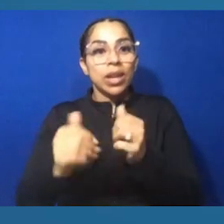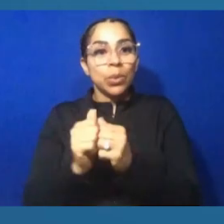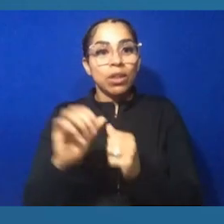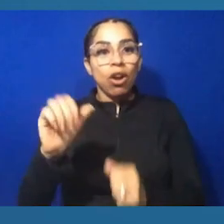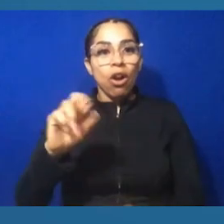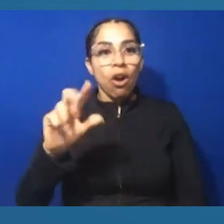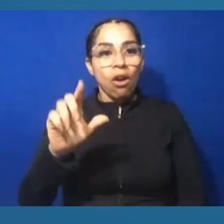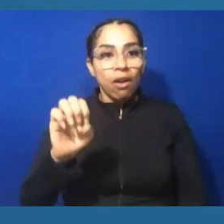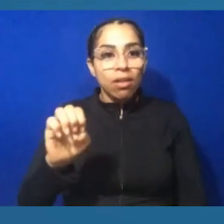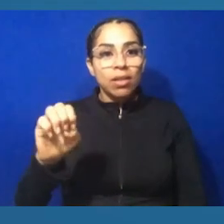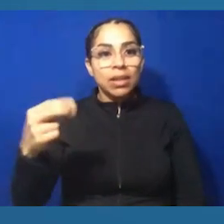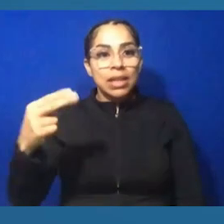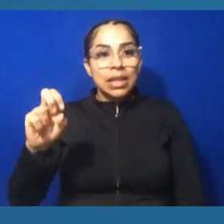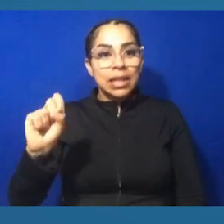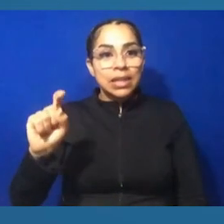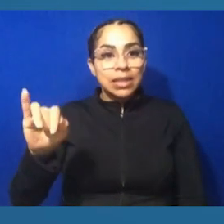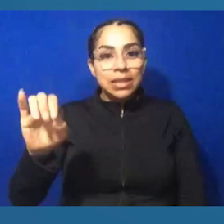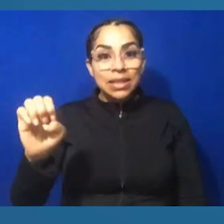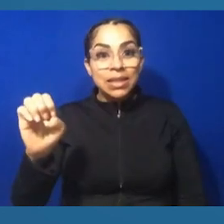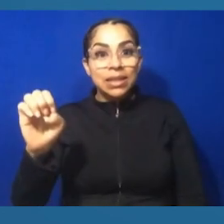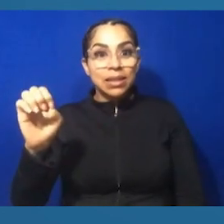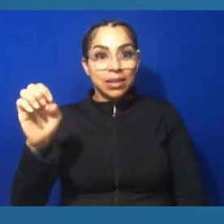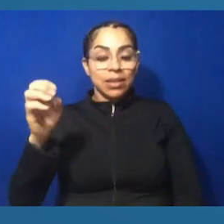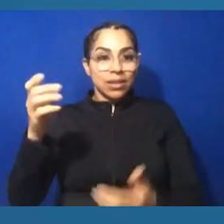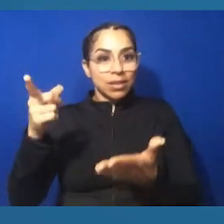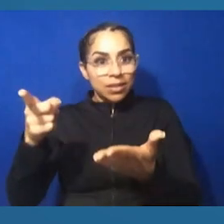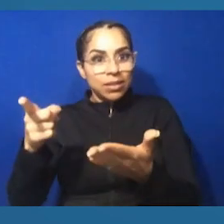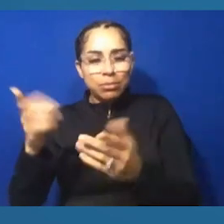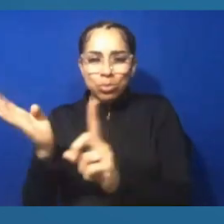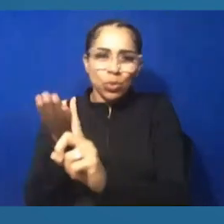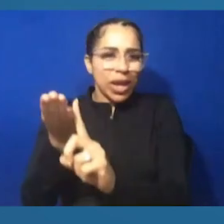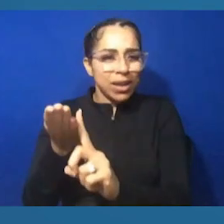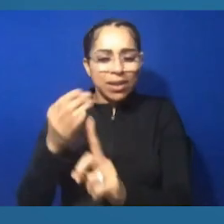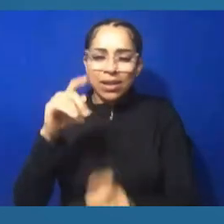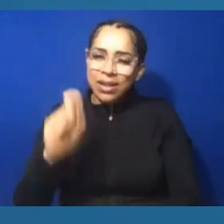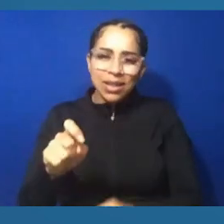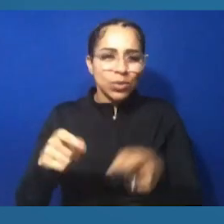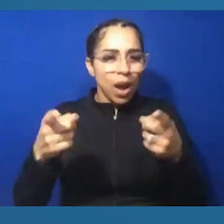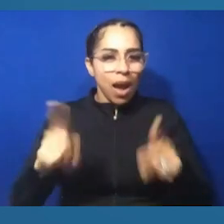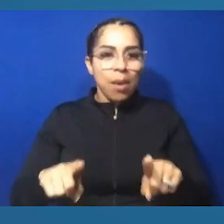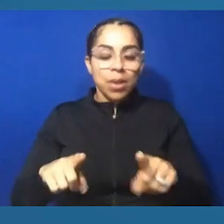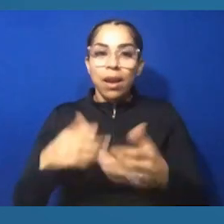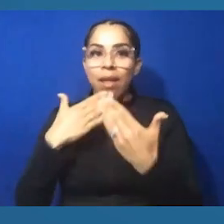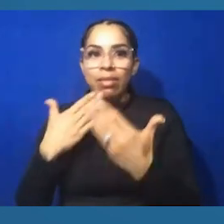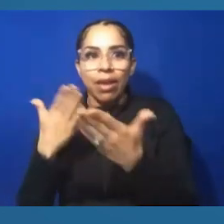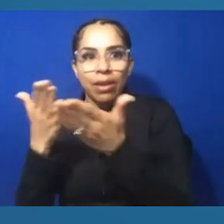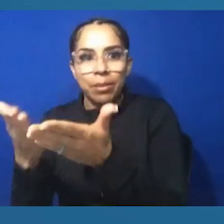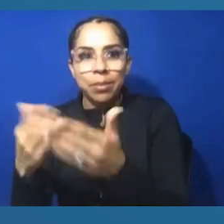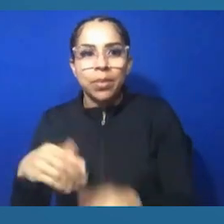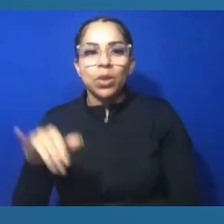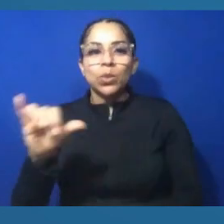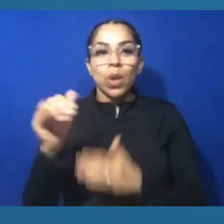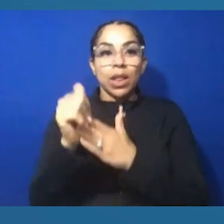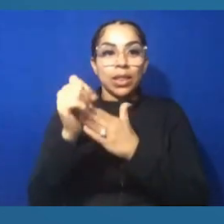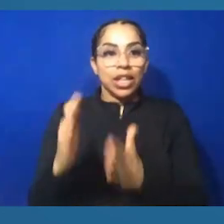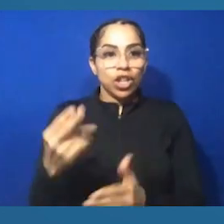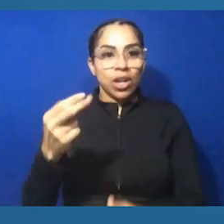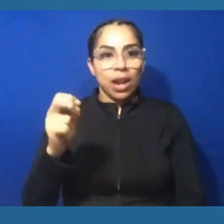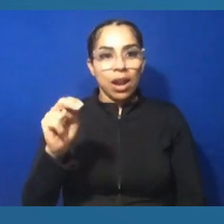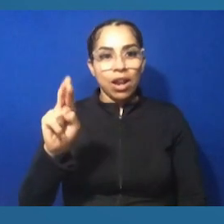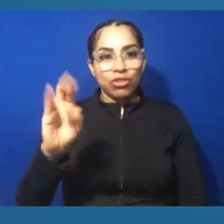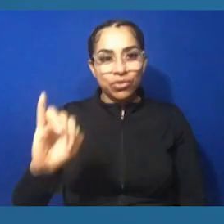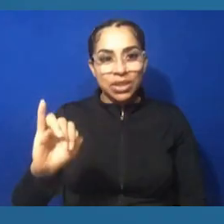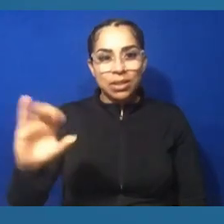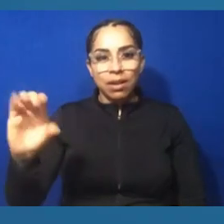persuaded that this is something that needed to happen. And I thank him and Leader Andre Stewart-Cousins for finally, after many, many